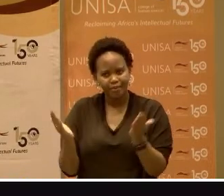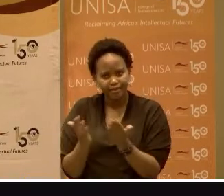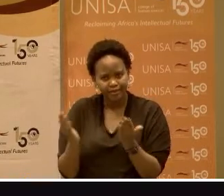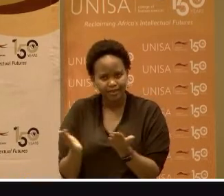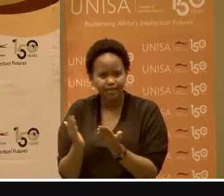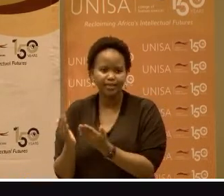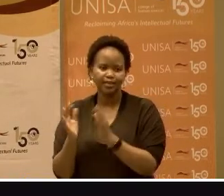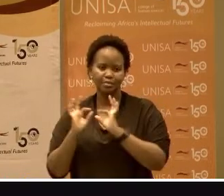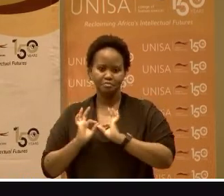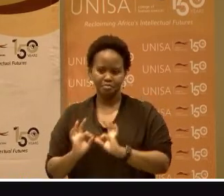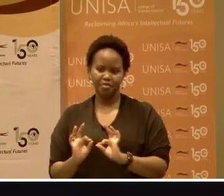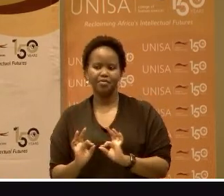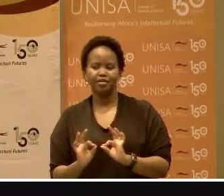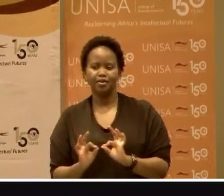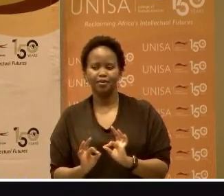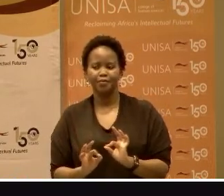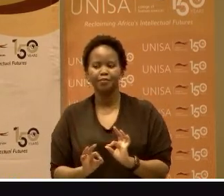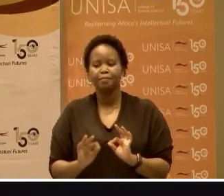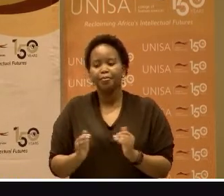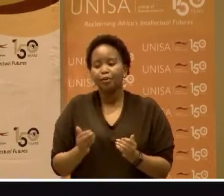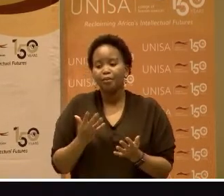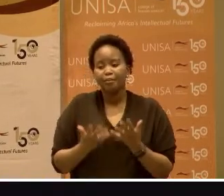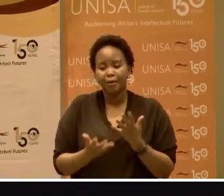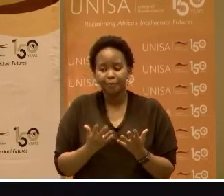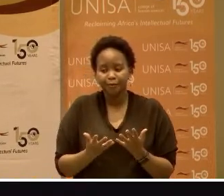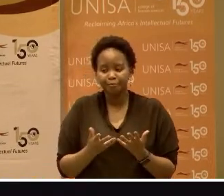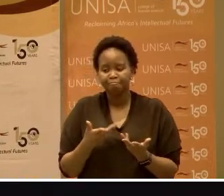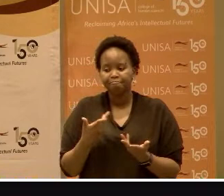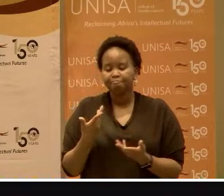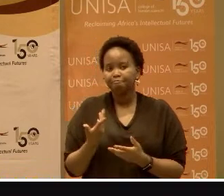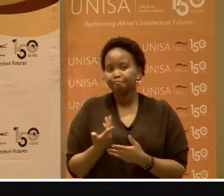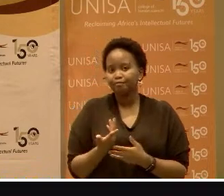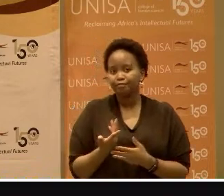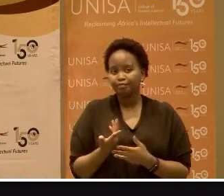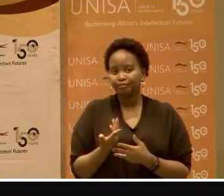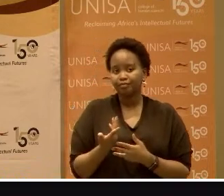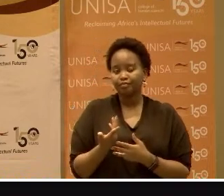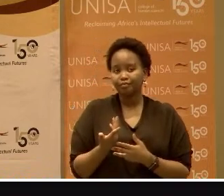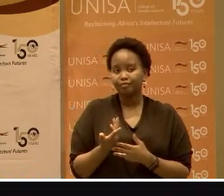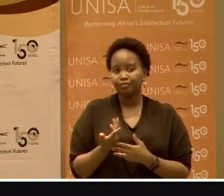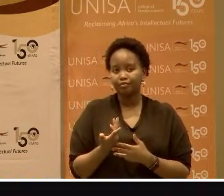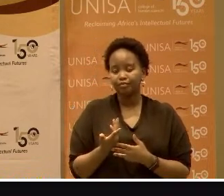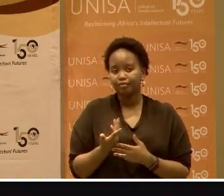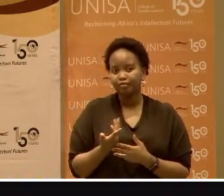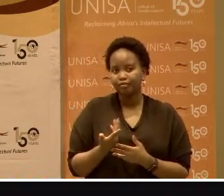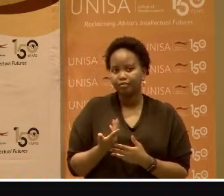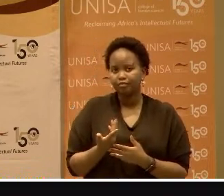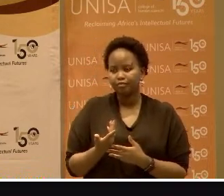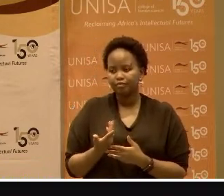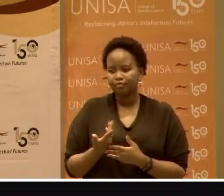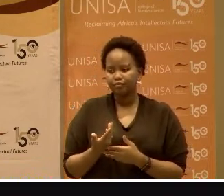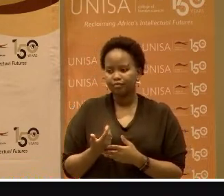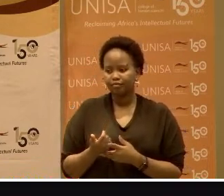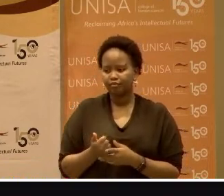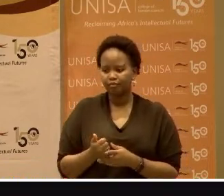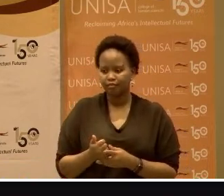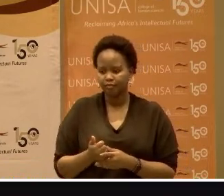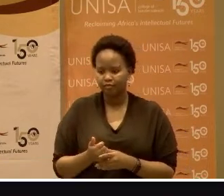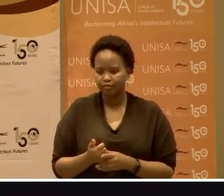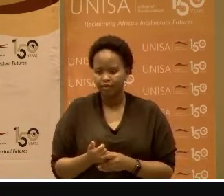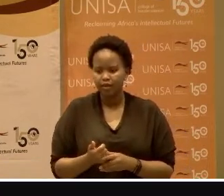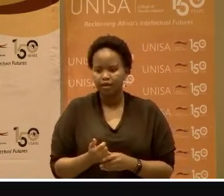preserved. All right? But if you don't do it, of course, it's going to be danger.